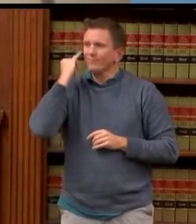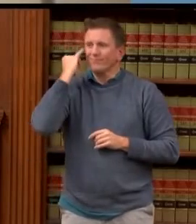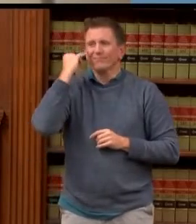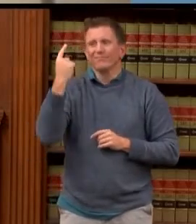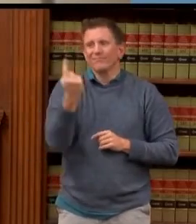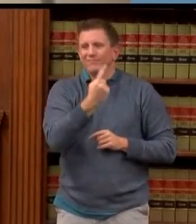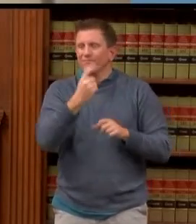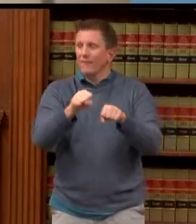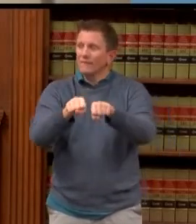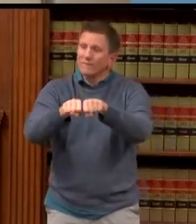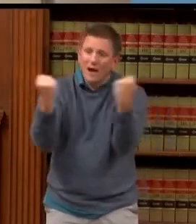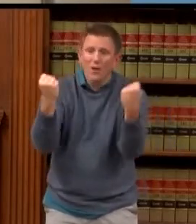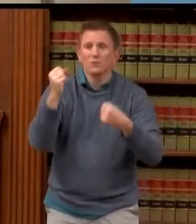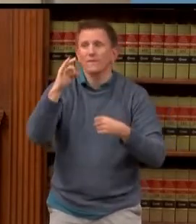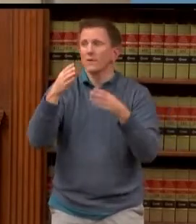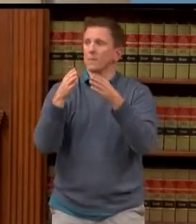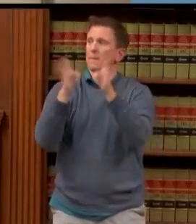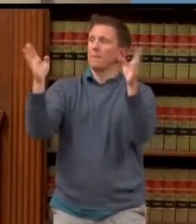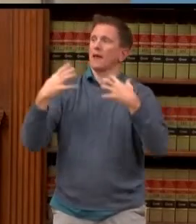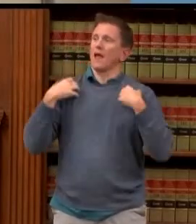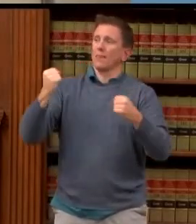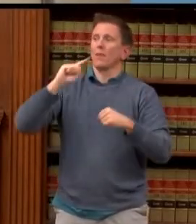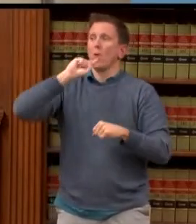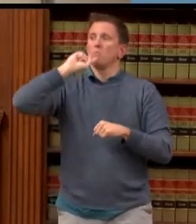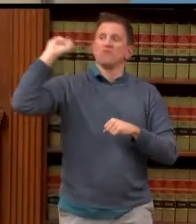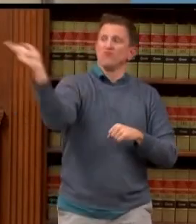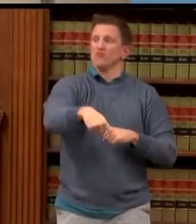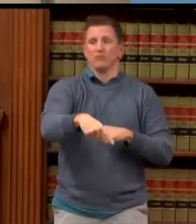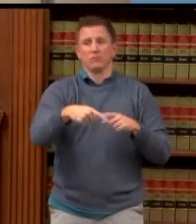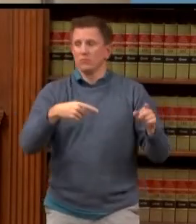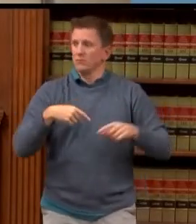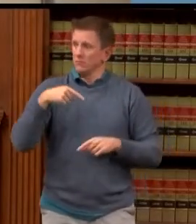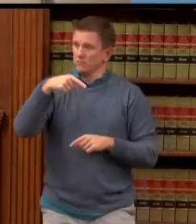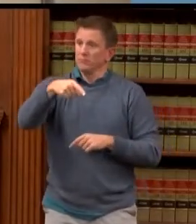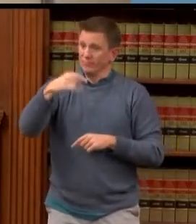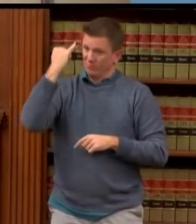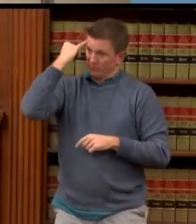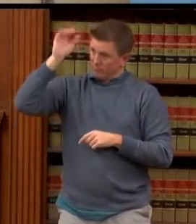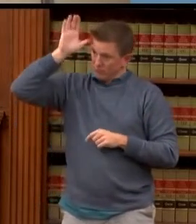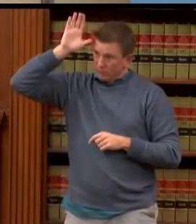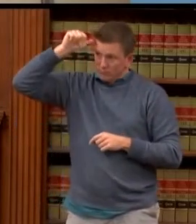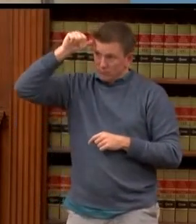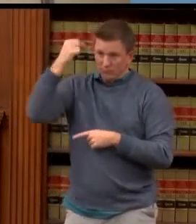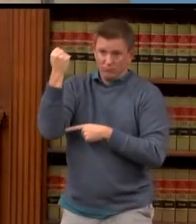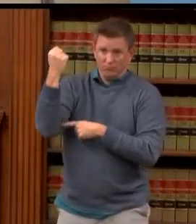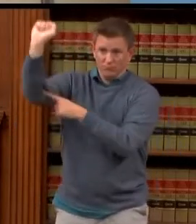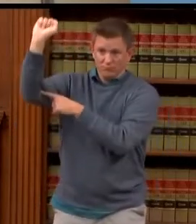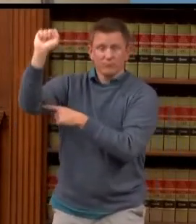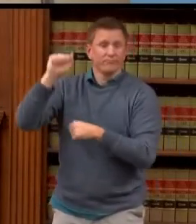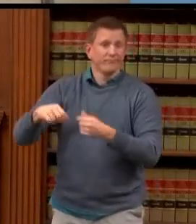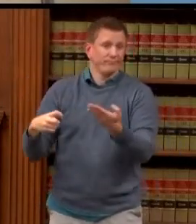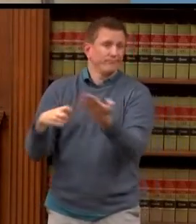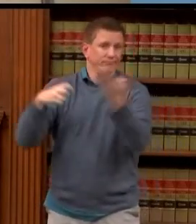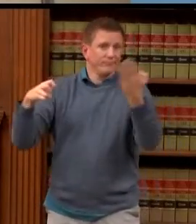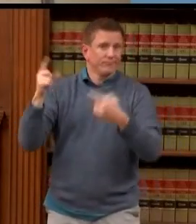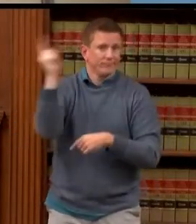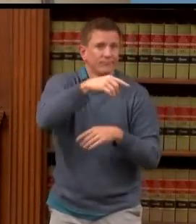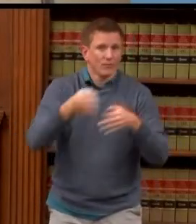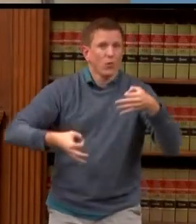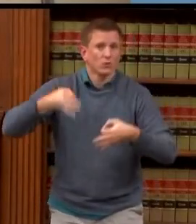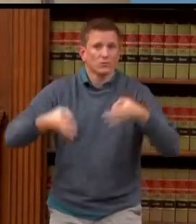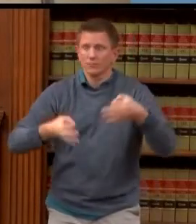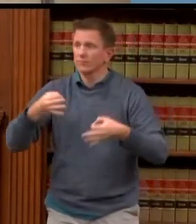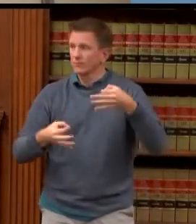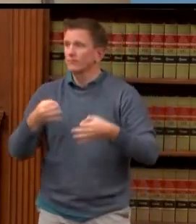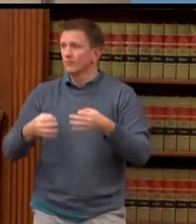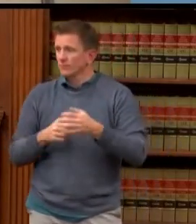a person runs the risk of a ticket to court. That's true with all public health